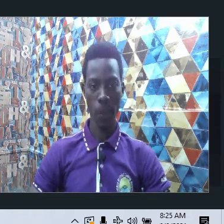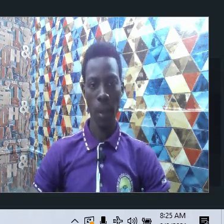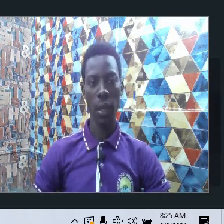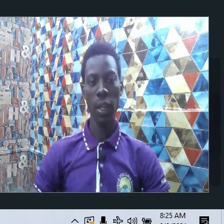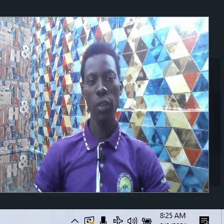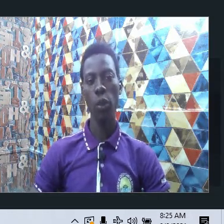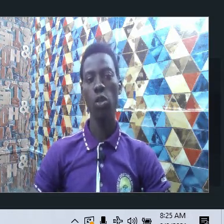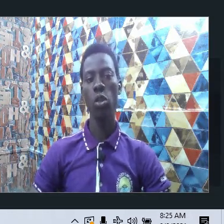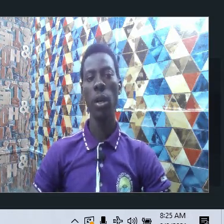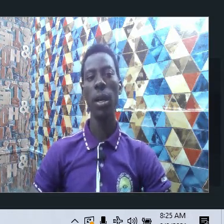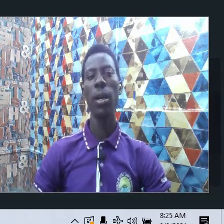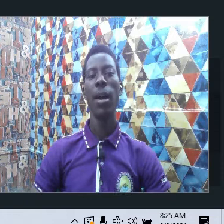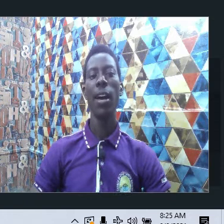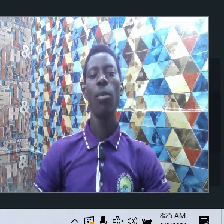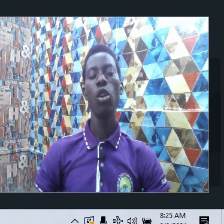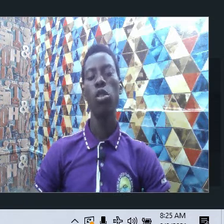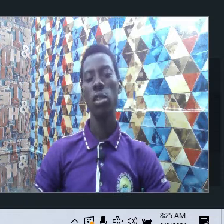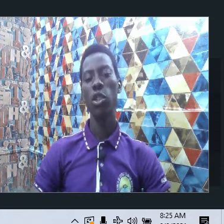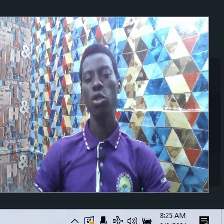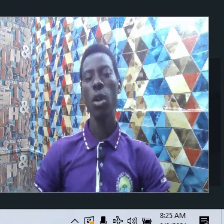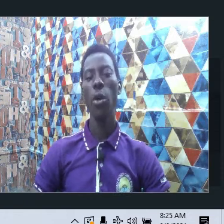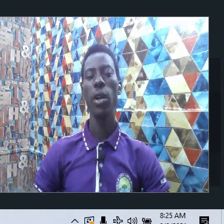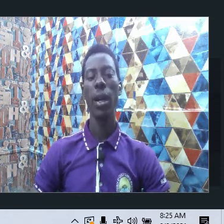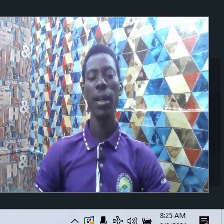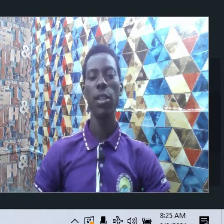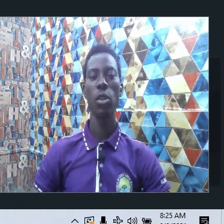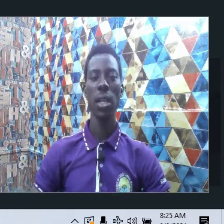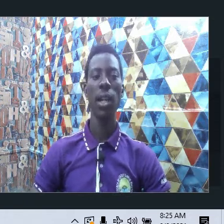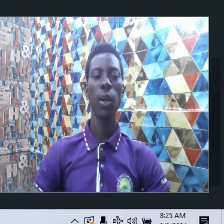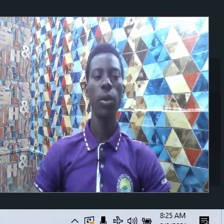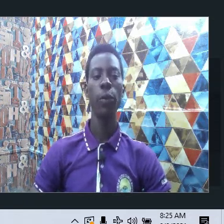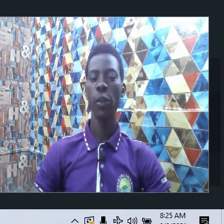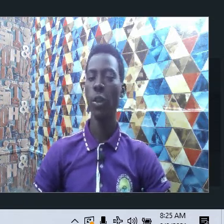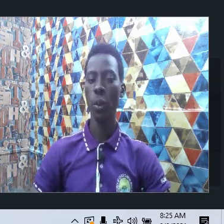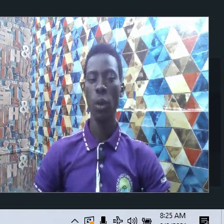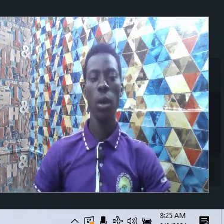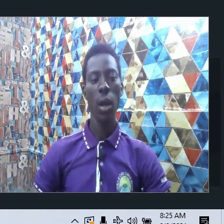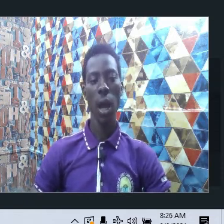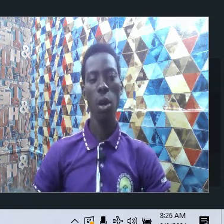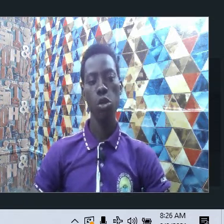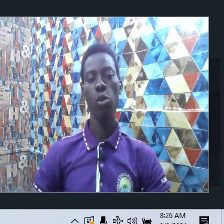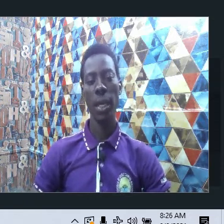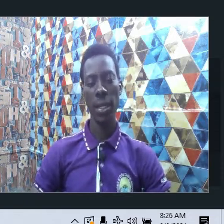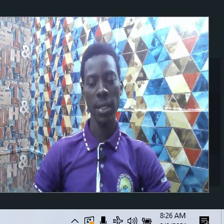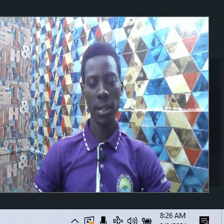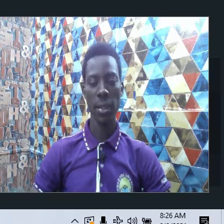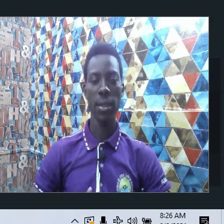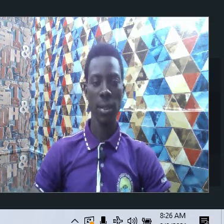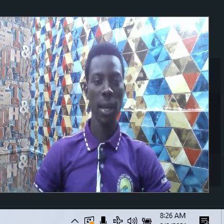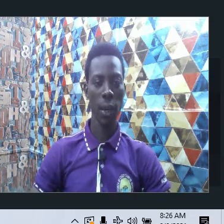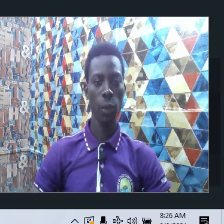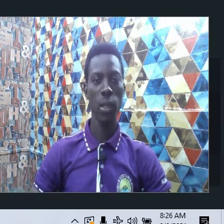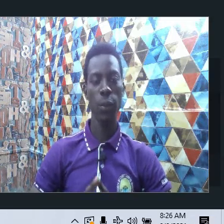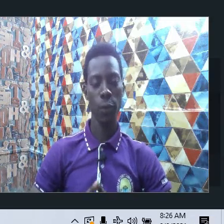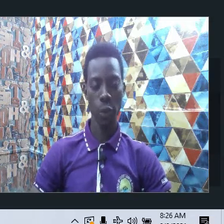videos. In this video tutorial, I am going to teach you how you can edit your sign language video. How to edit